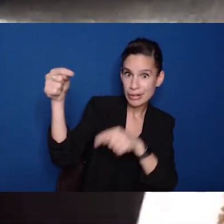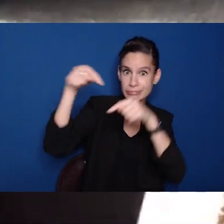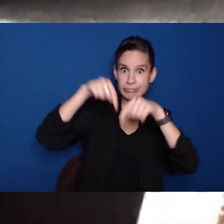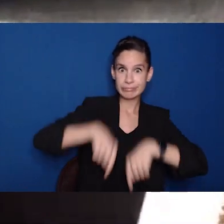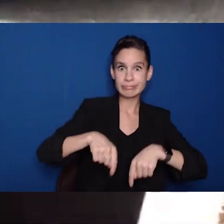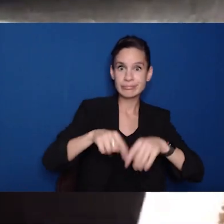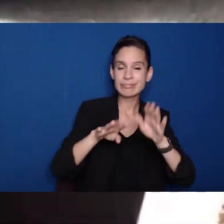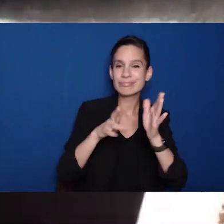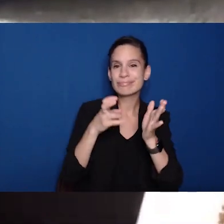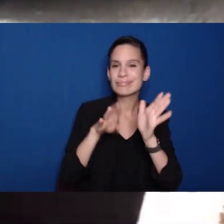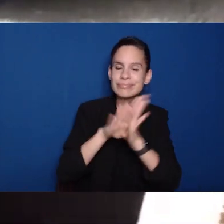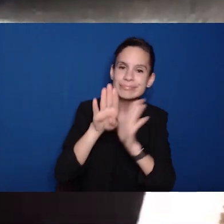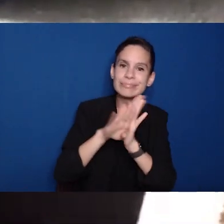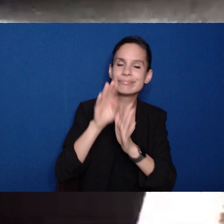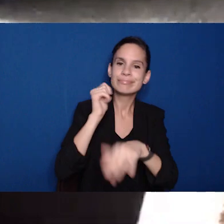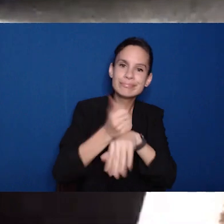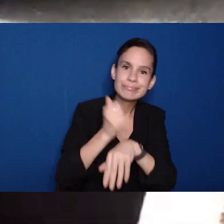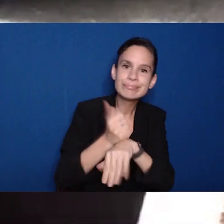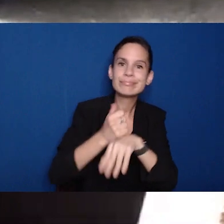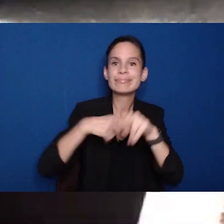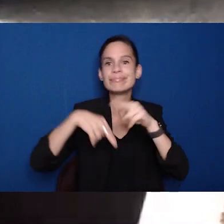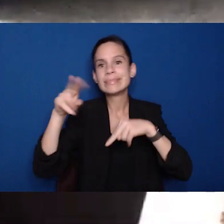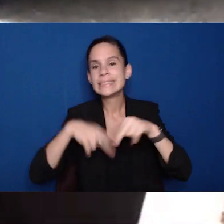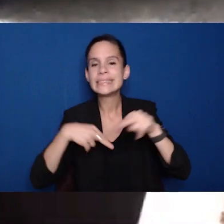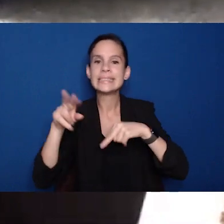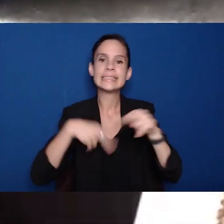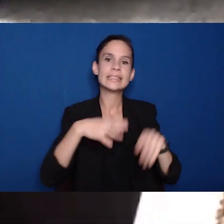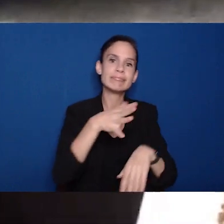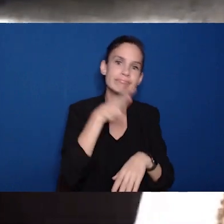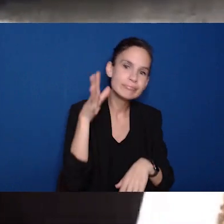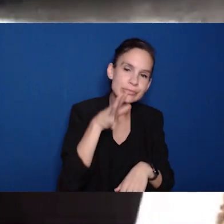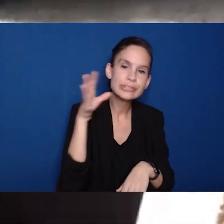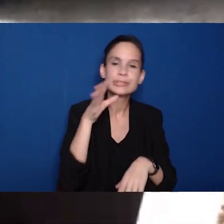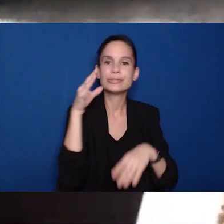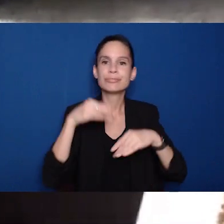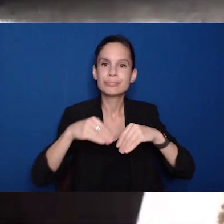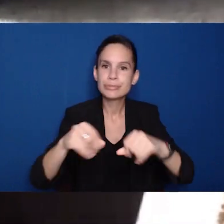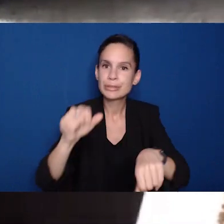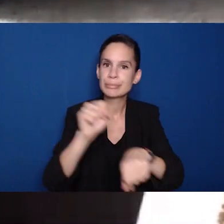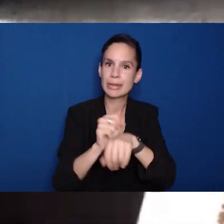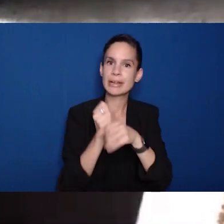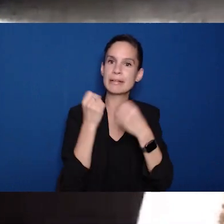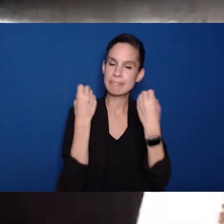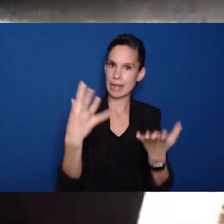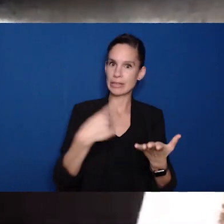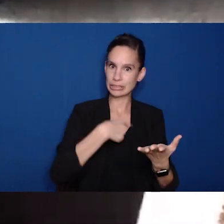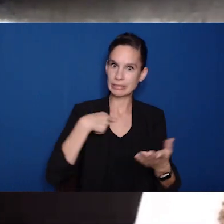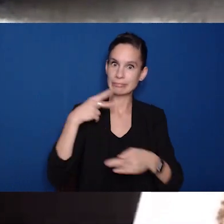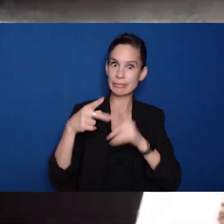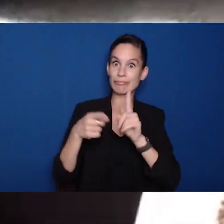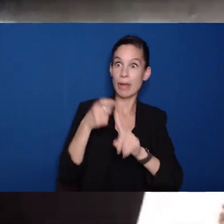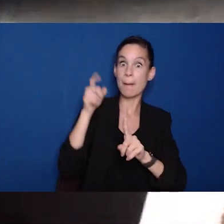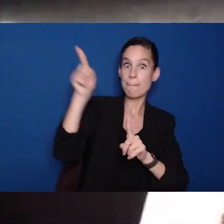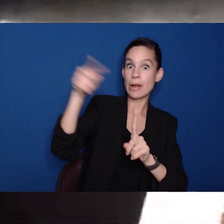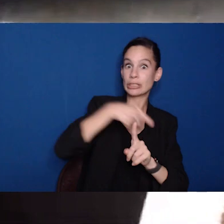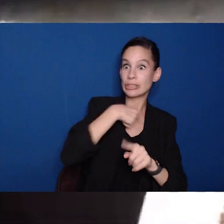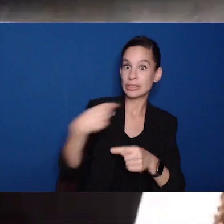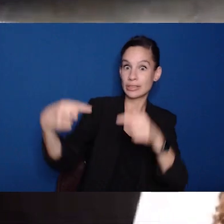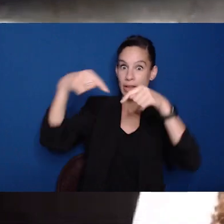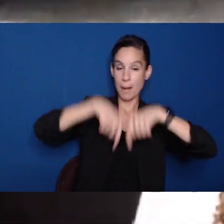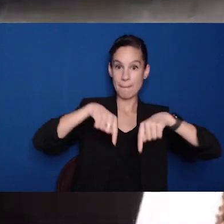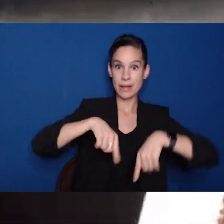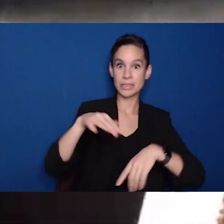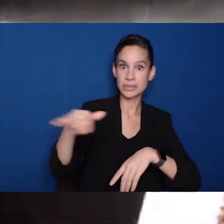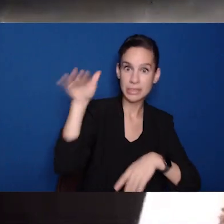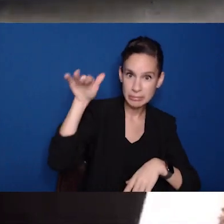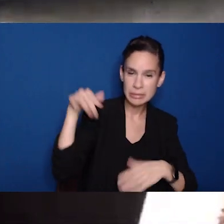on many projects, developmental projects, industry, agriculture. So there are a number of them here. So we're also aware